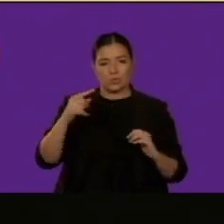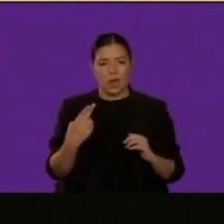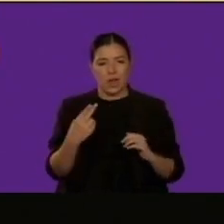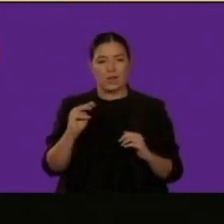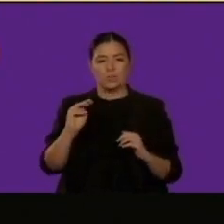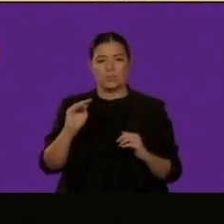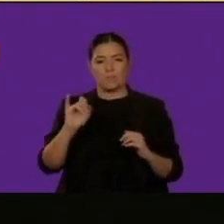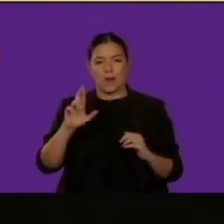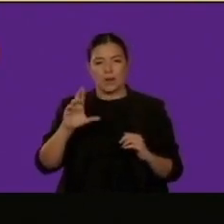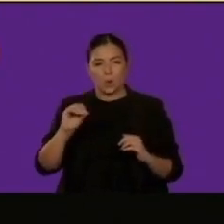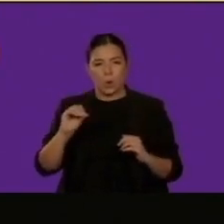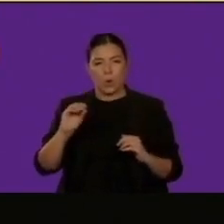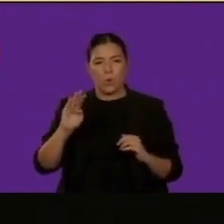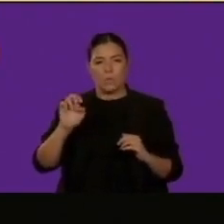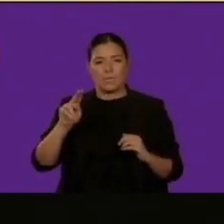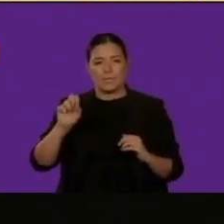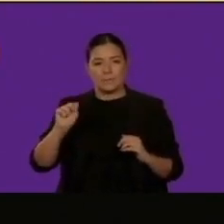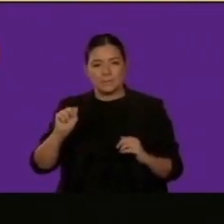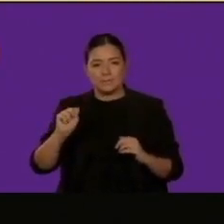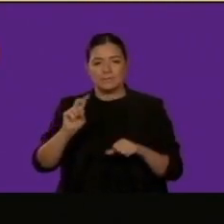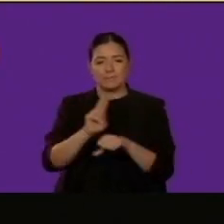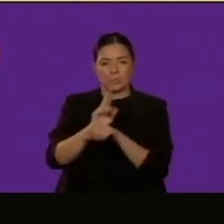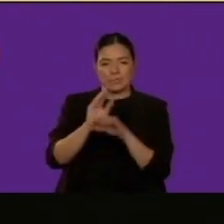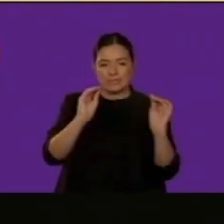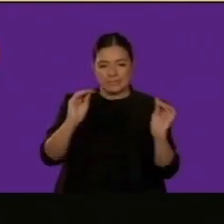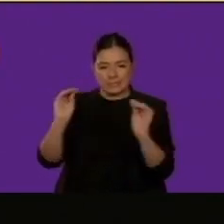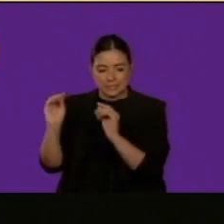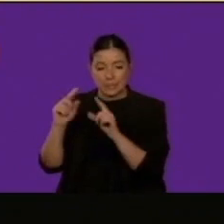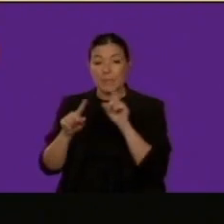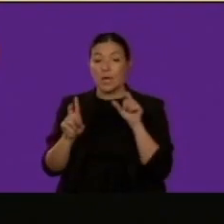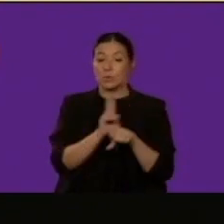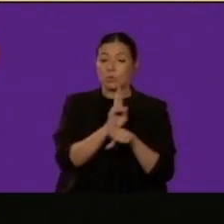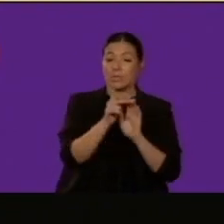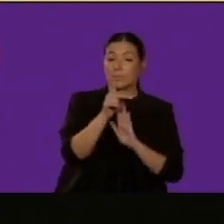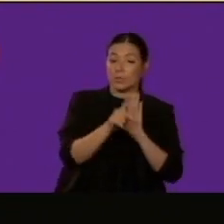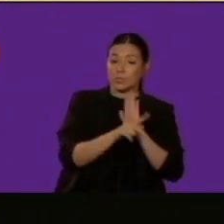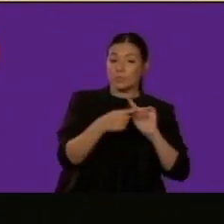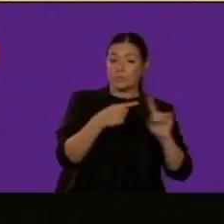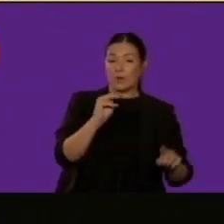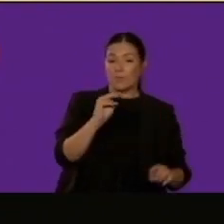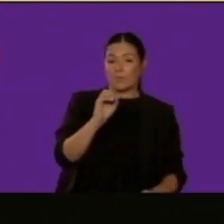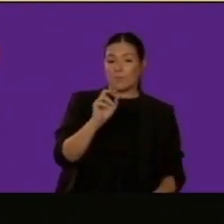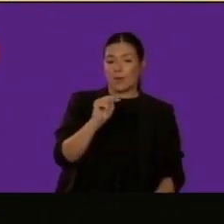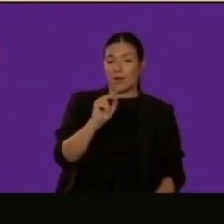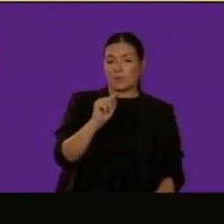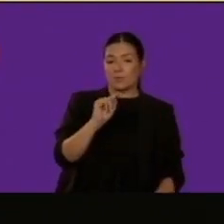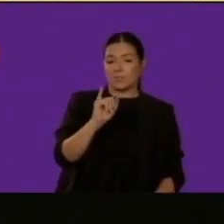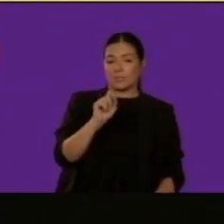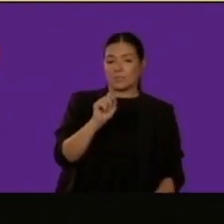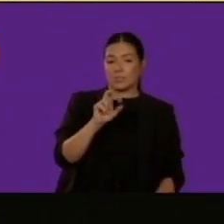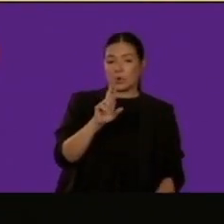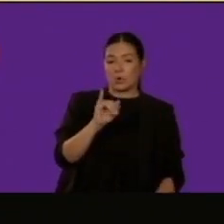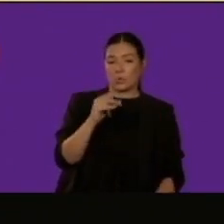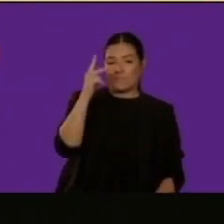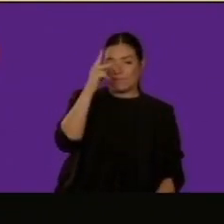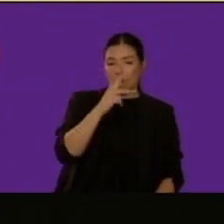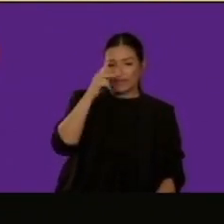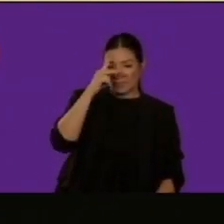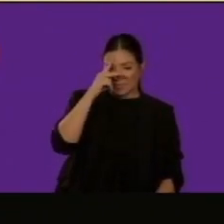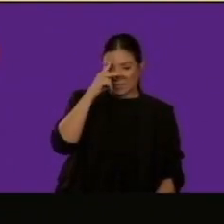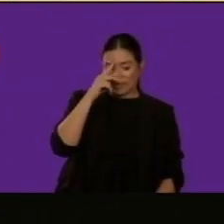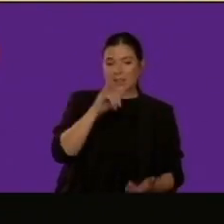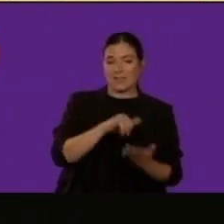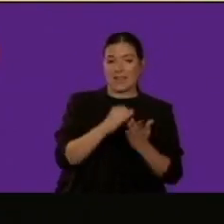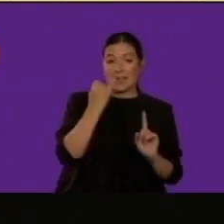And we are designing many activities inspired in the MIT and Harvard, but also creating our own activities.